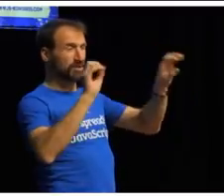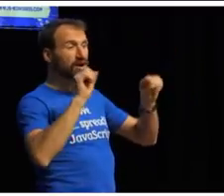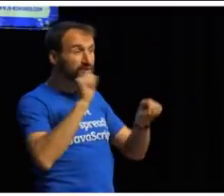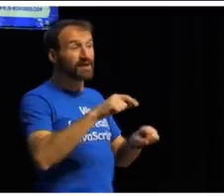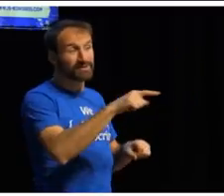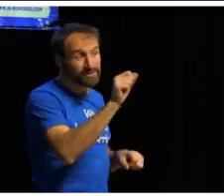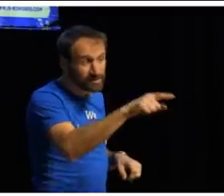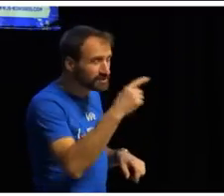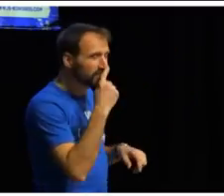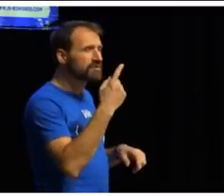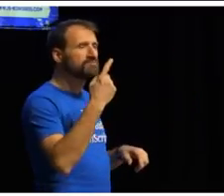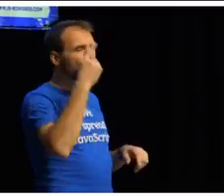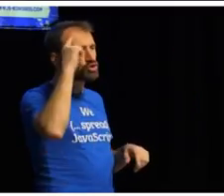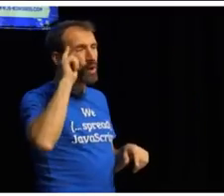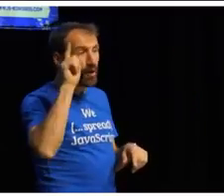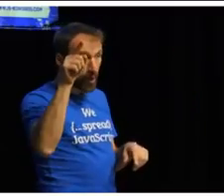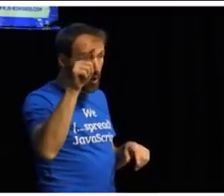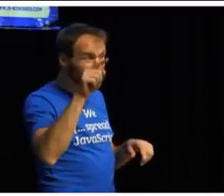to separate those